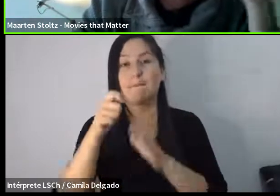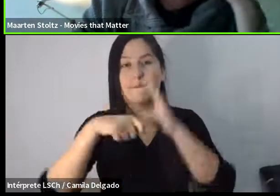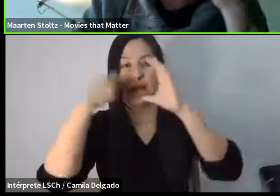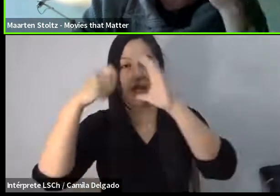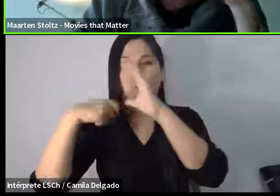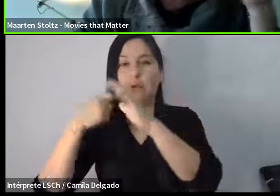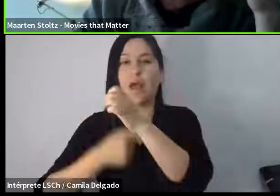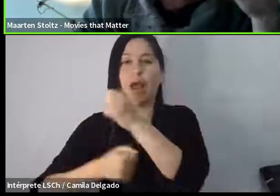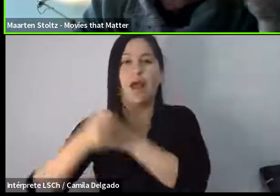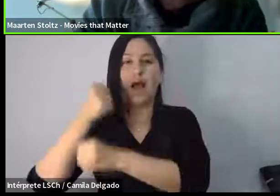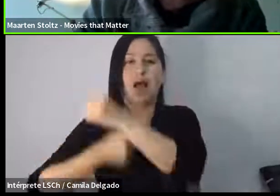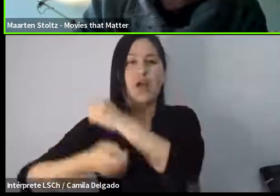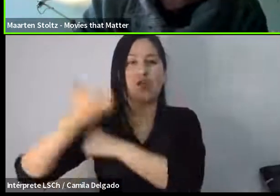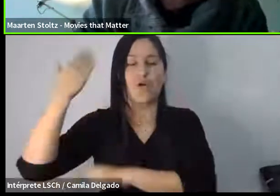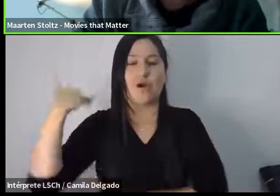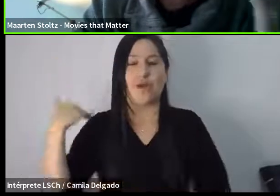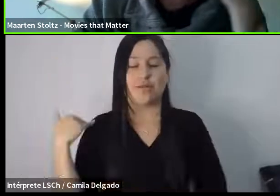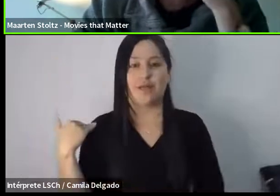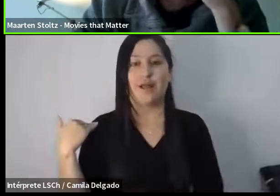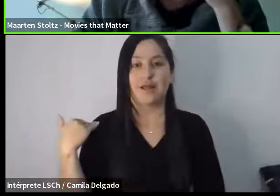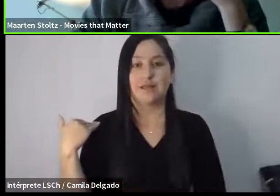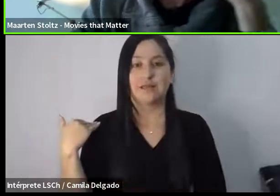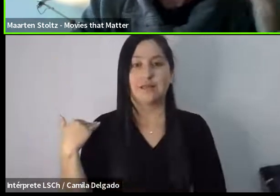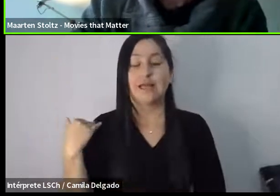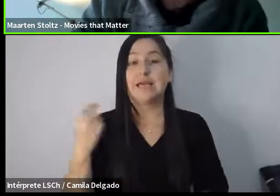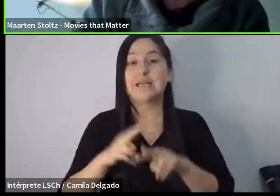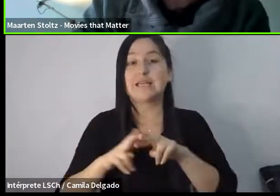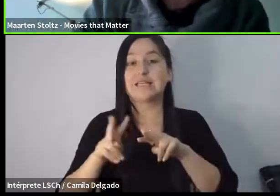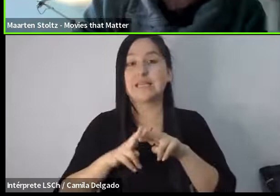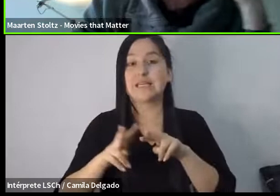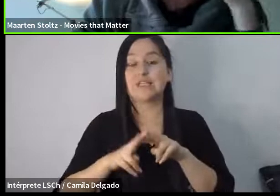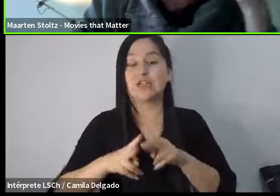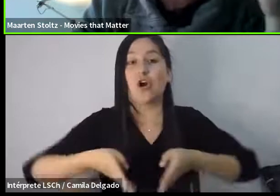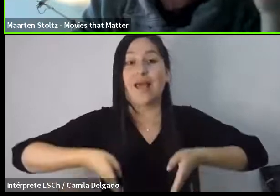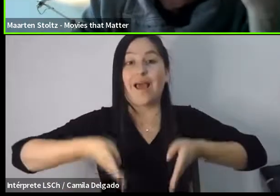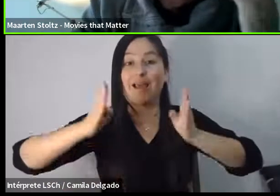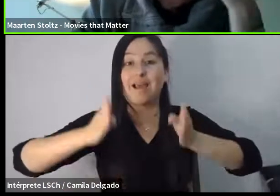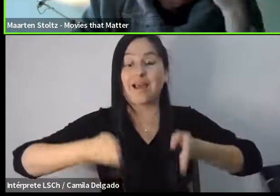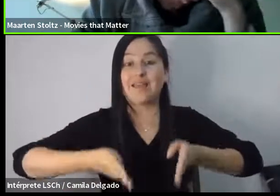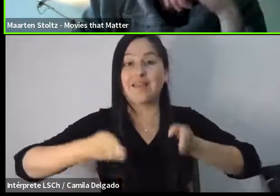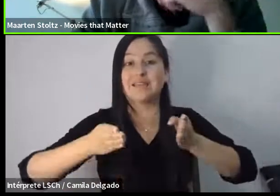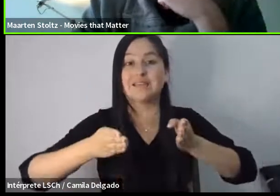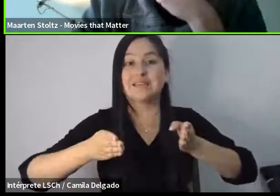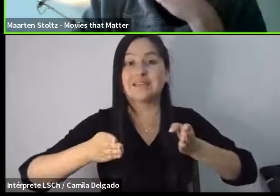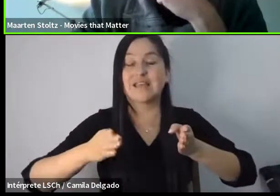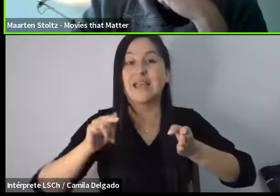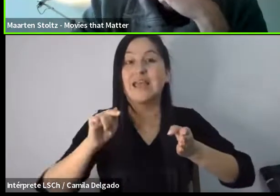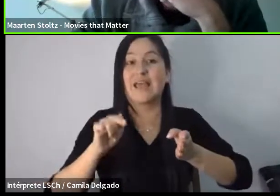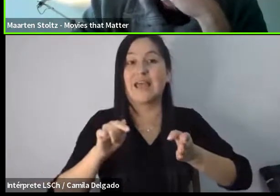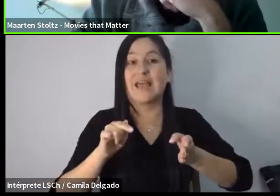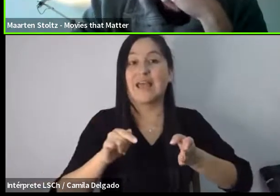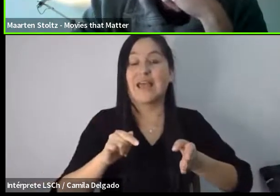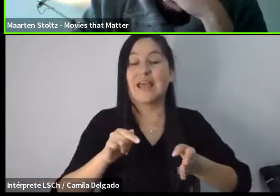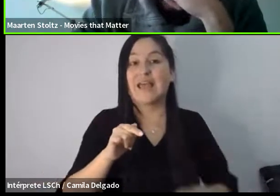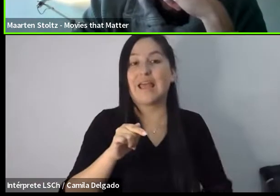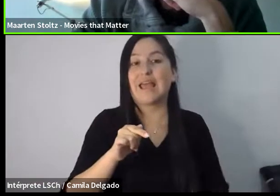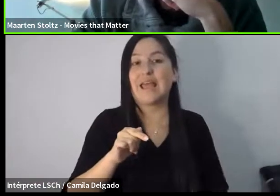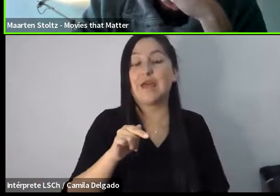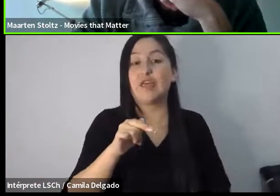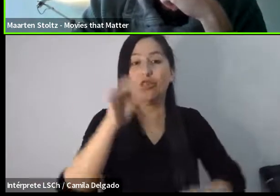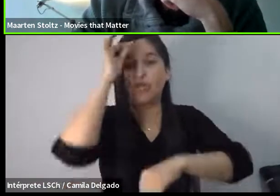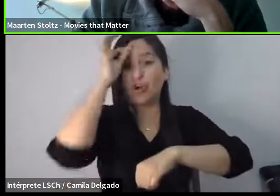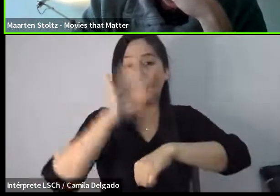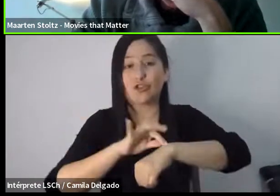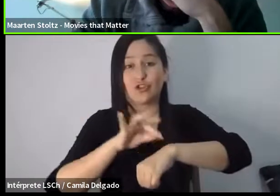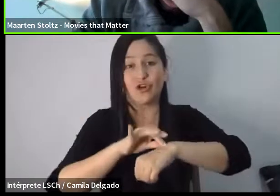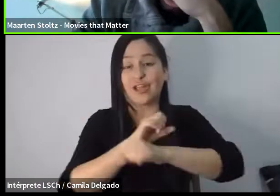streets of Venezuela about the situation there, about so many people leaving, about doctors not being able to do their job. Very hard film